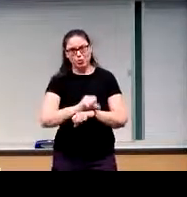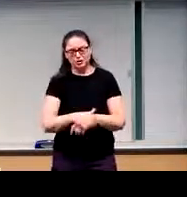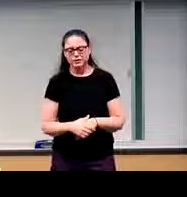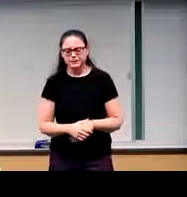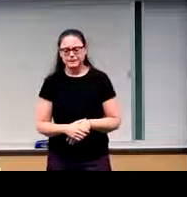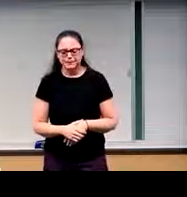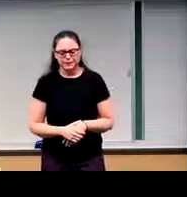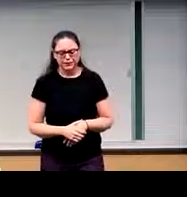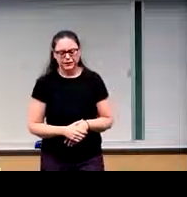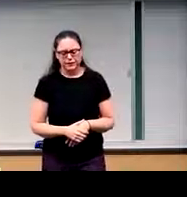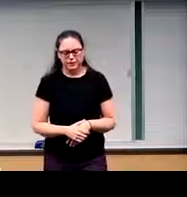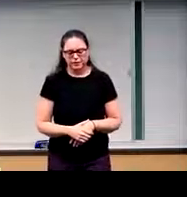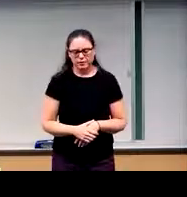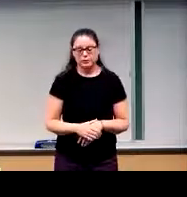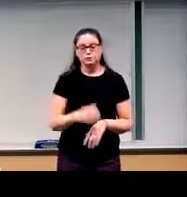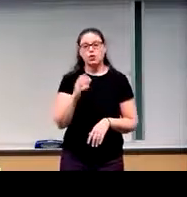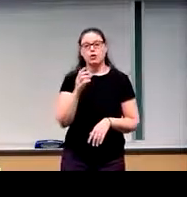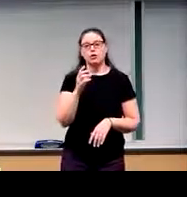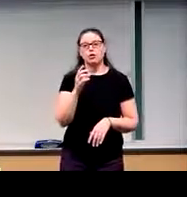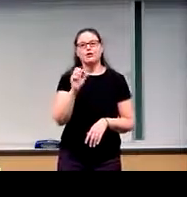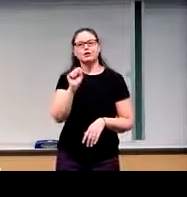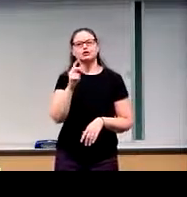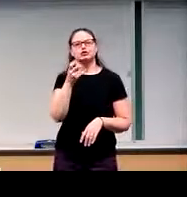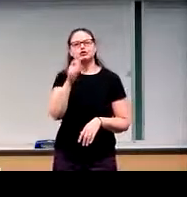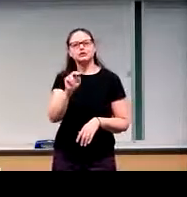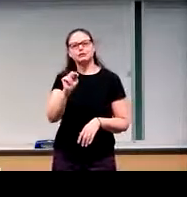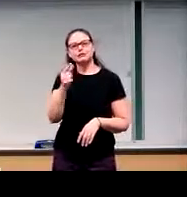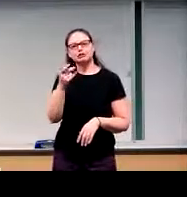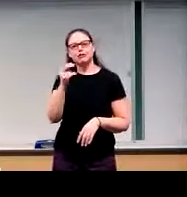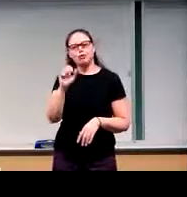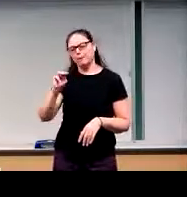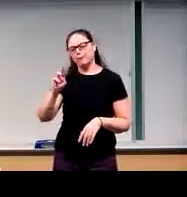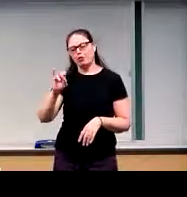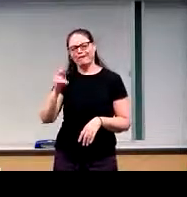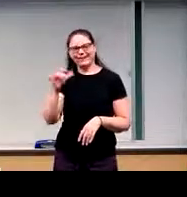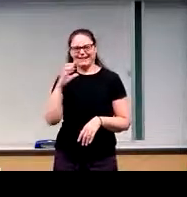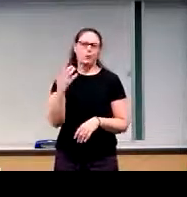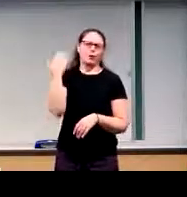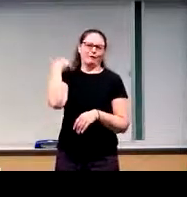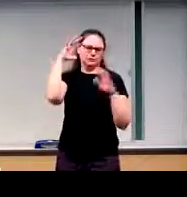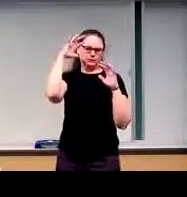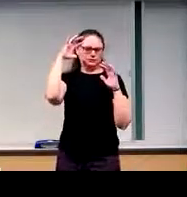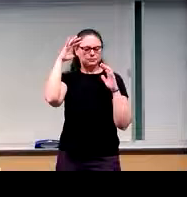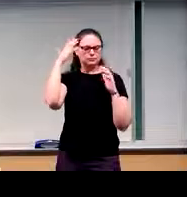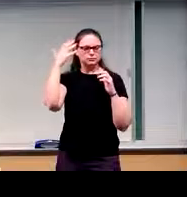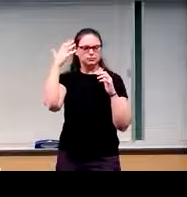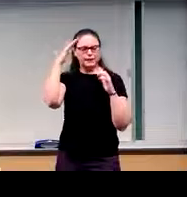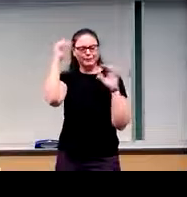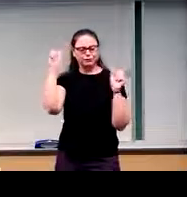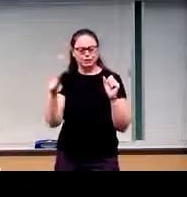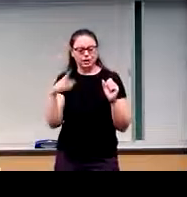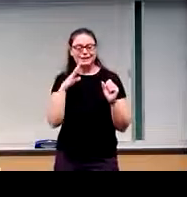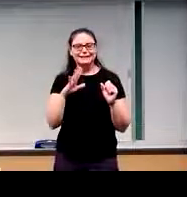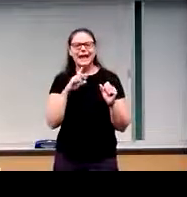Murthy, who is the Surgeon General and was the Surgeon General in a previous administration, he stated that excessive